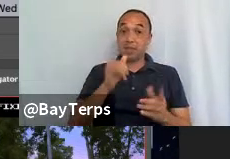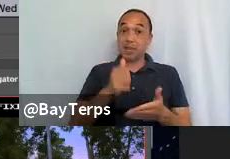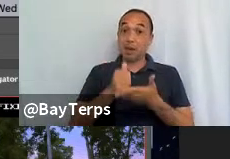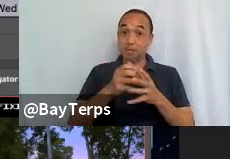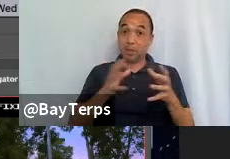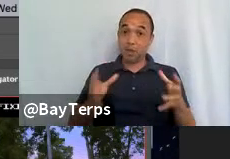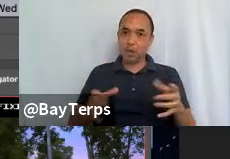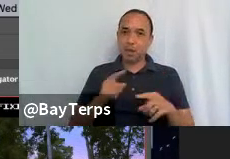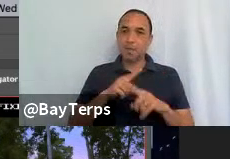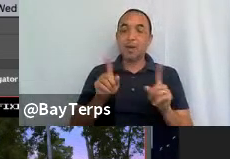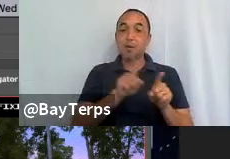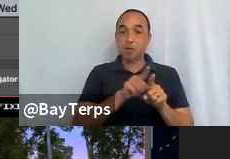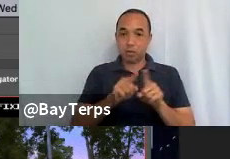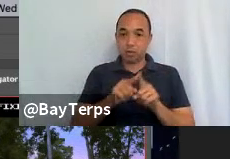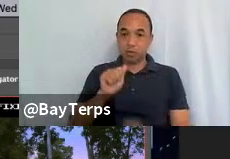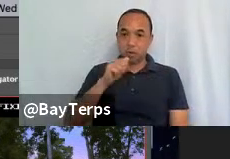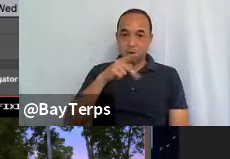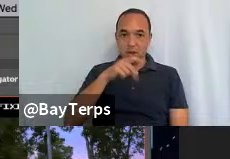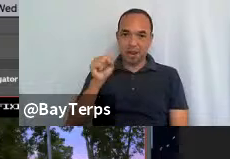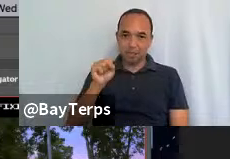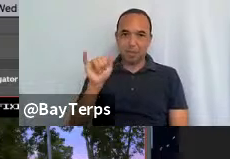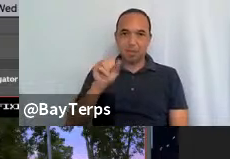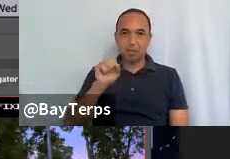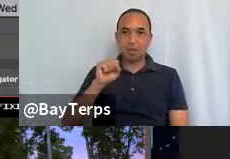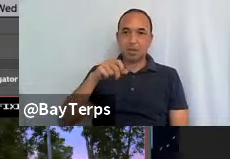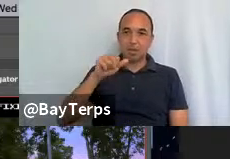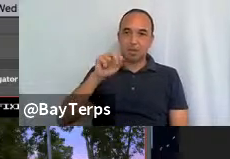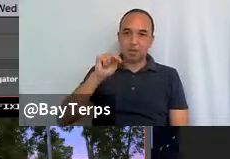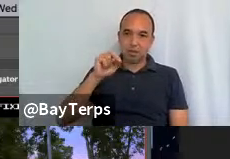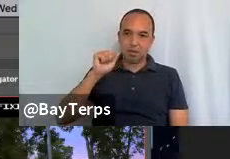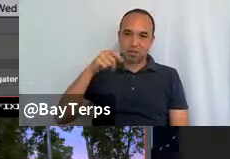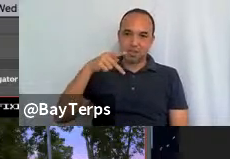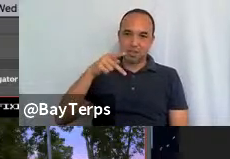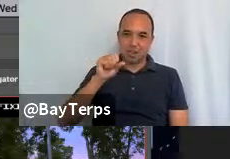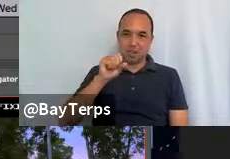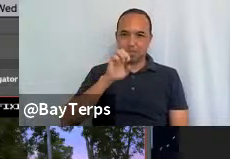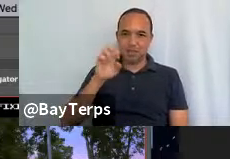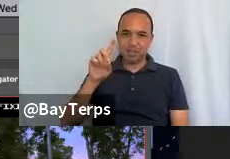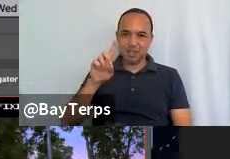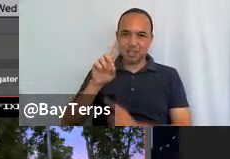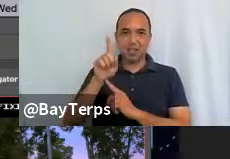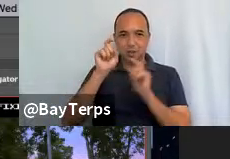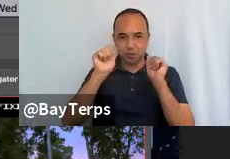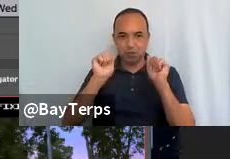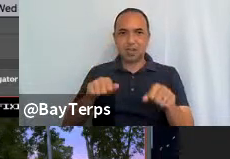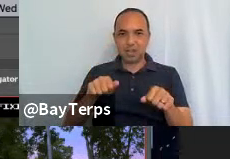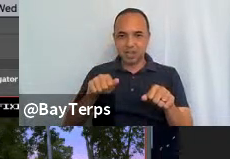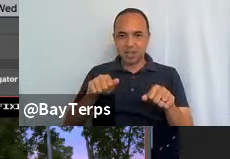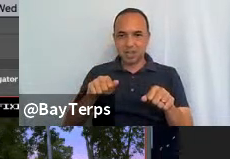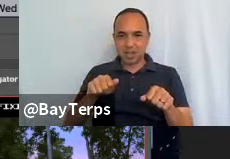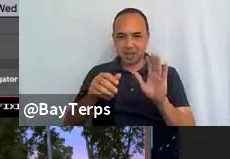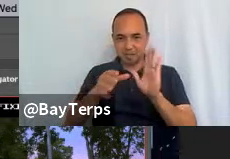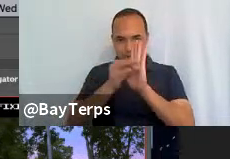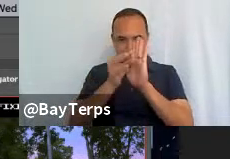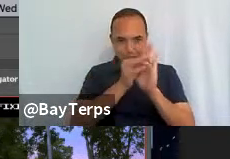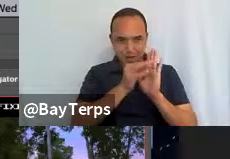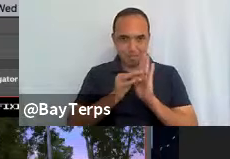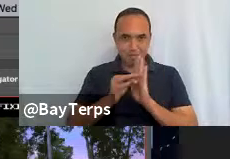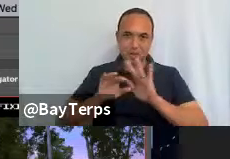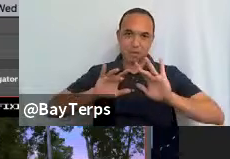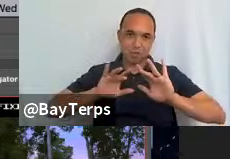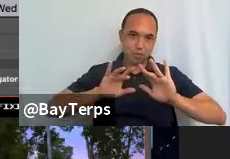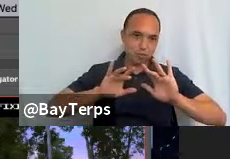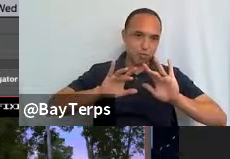also apps on your phone like Snapseed where you can actually do selective brightening of areas based on like radius, based on